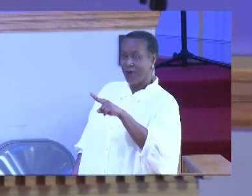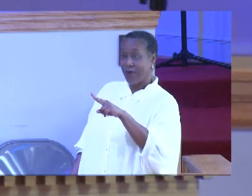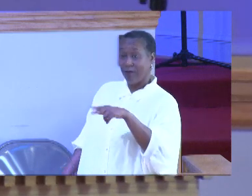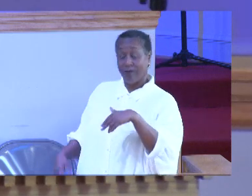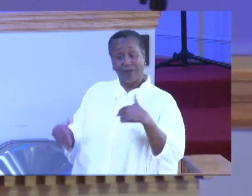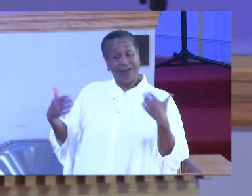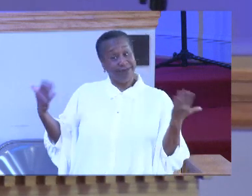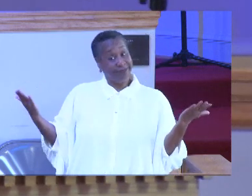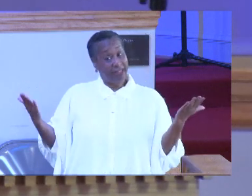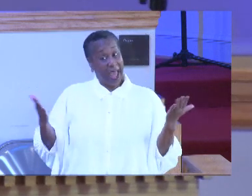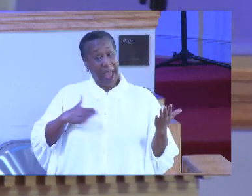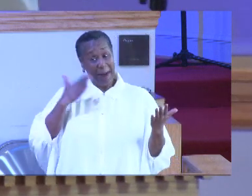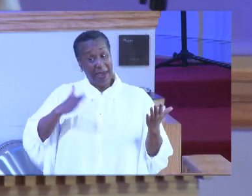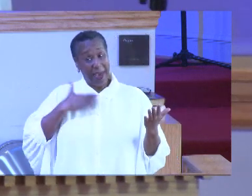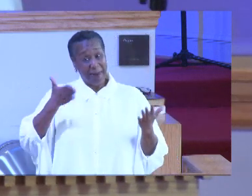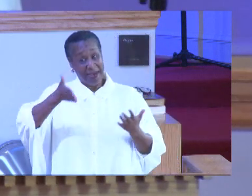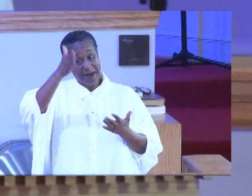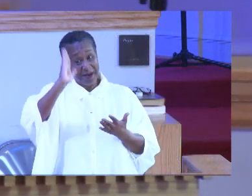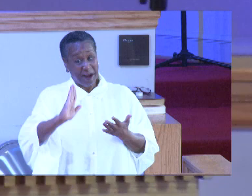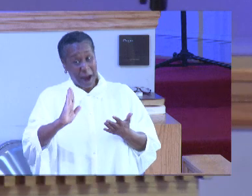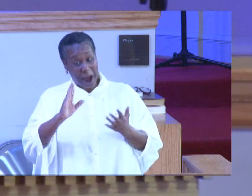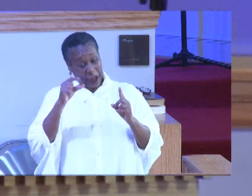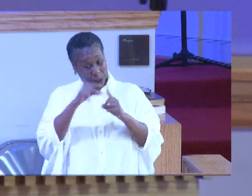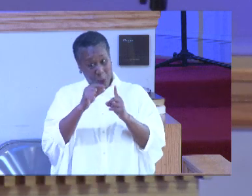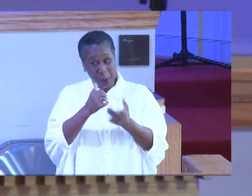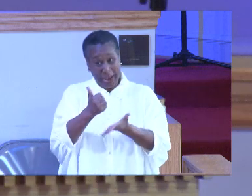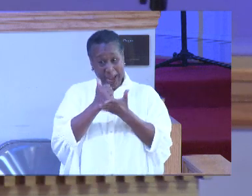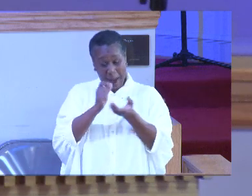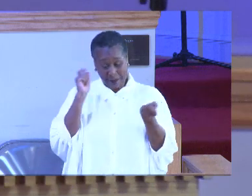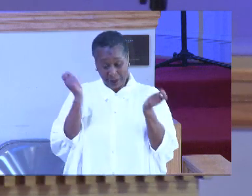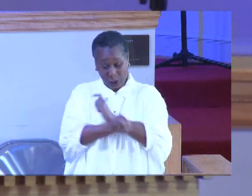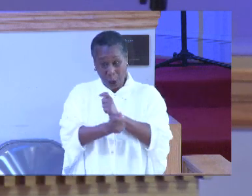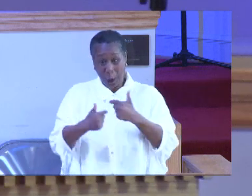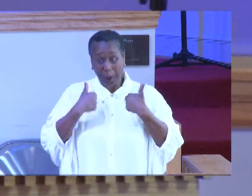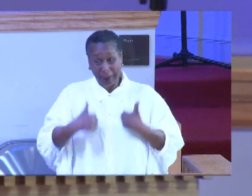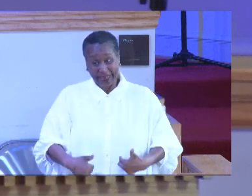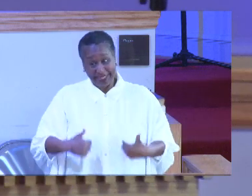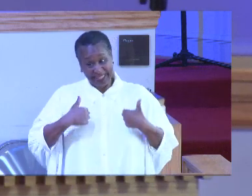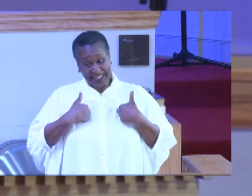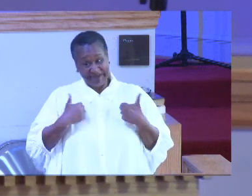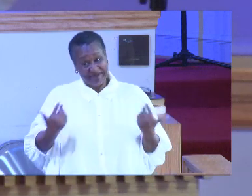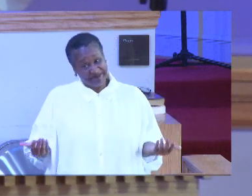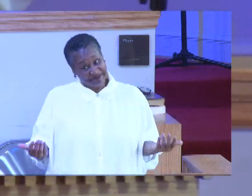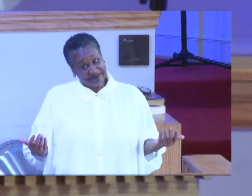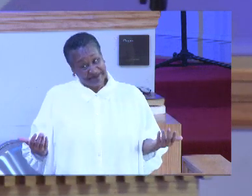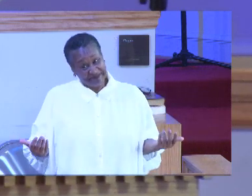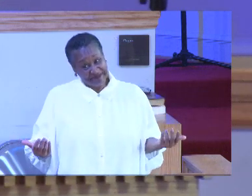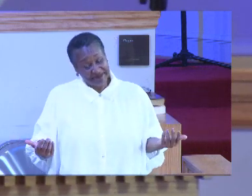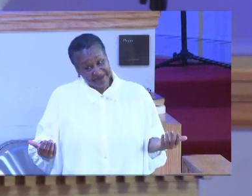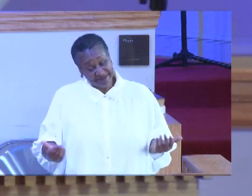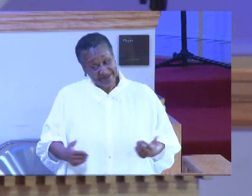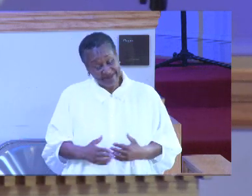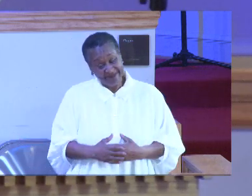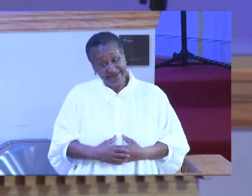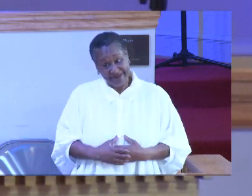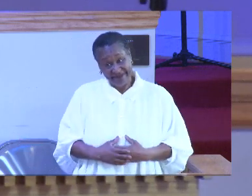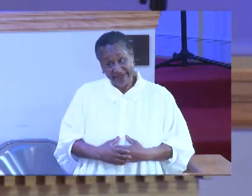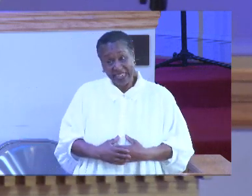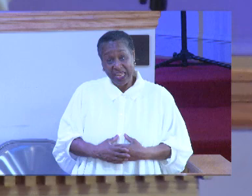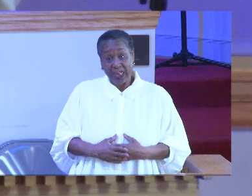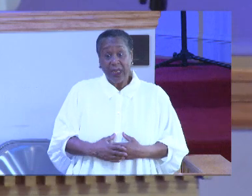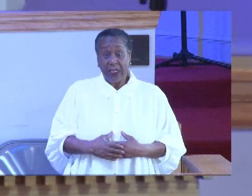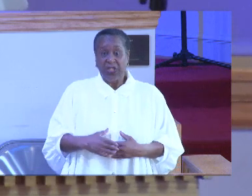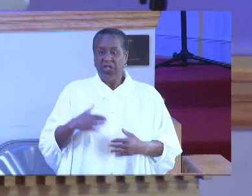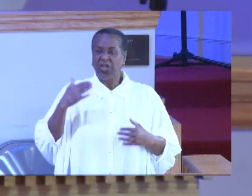I'm just glad that God's word can still turn you. so